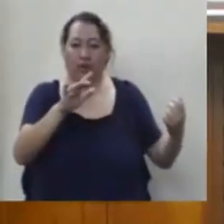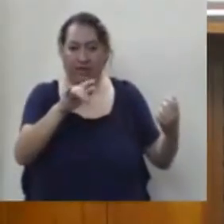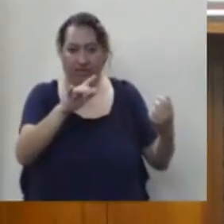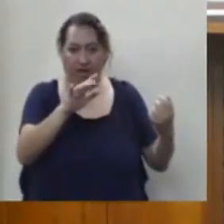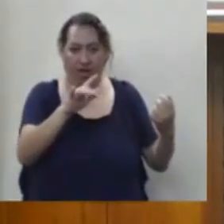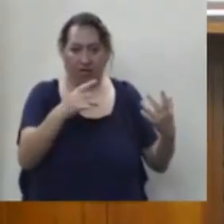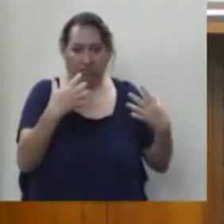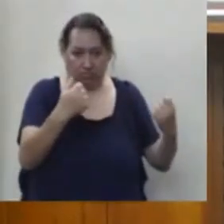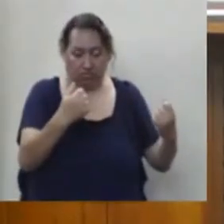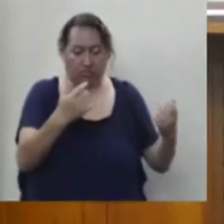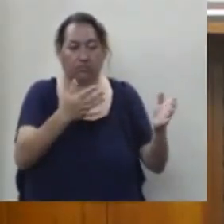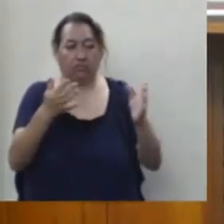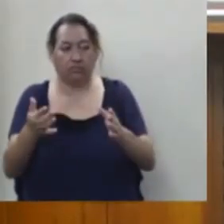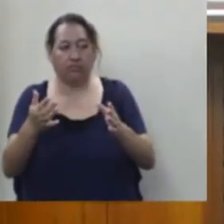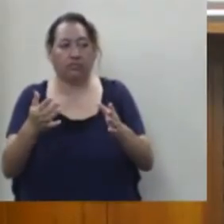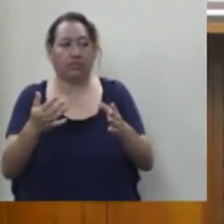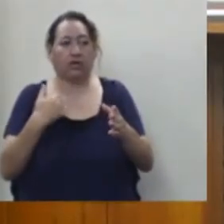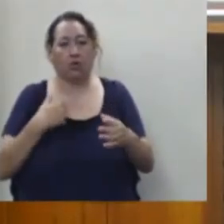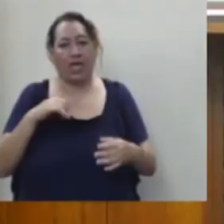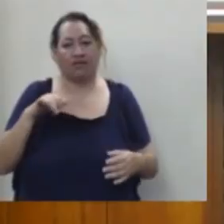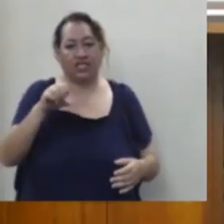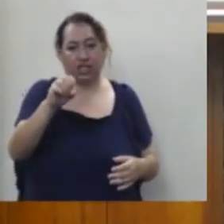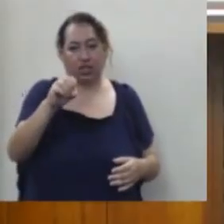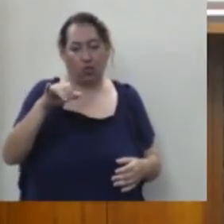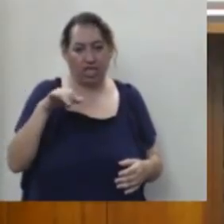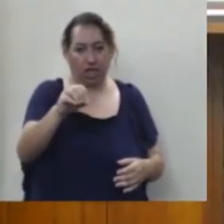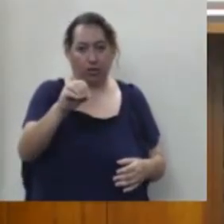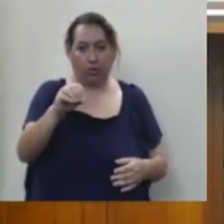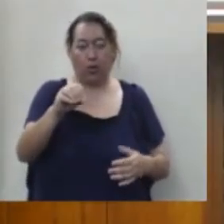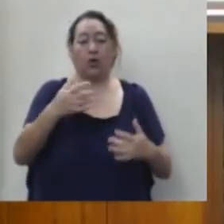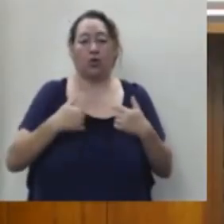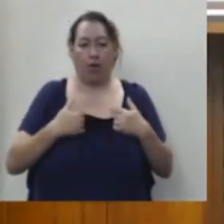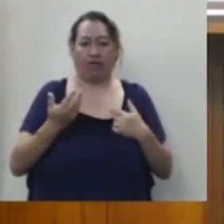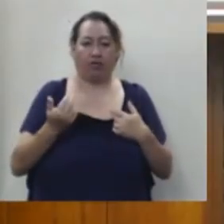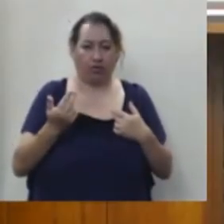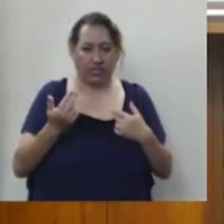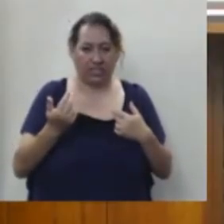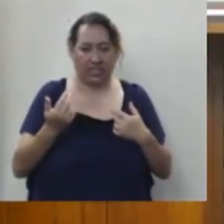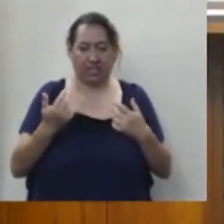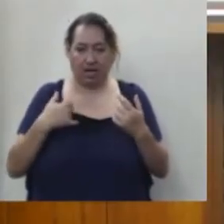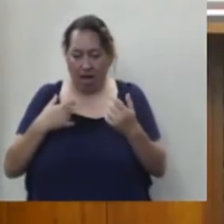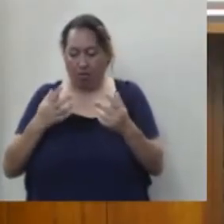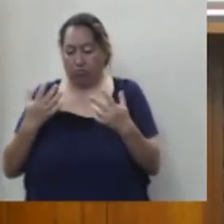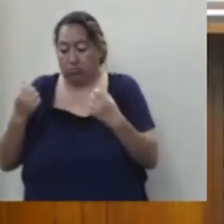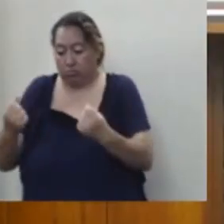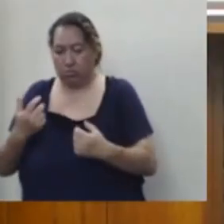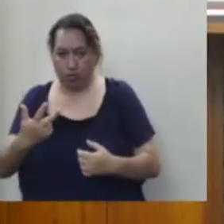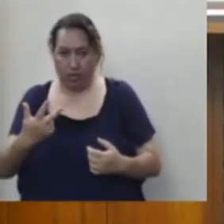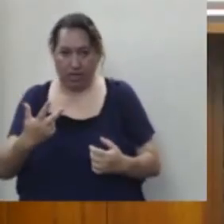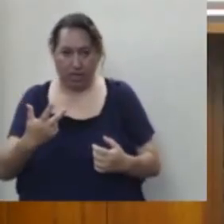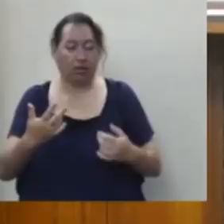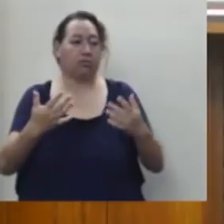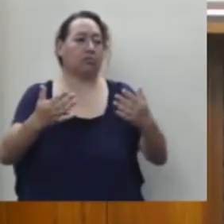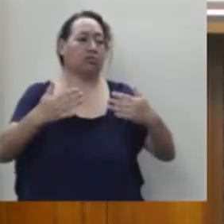region of the northern, we have Jigo. So Jigo, you have 13, and 3 have recovered. And then we go to now the